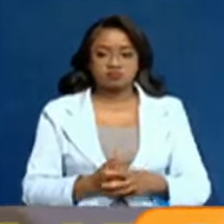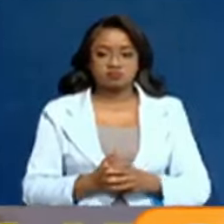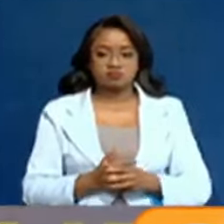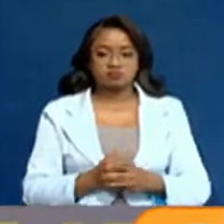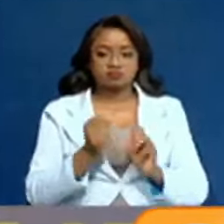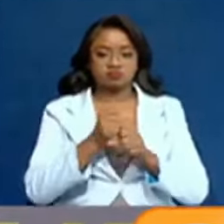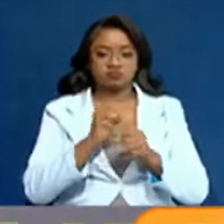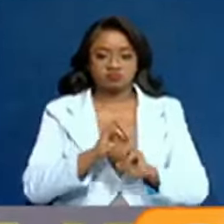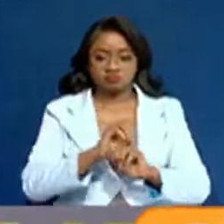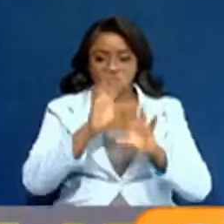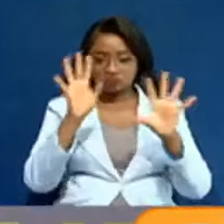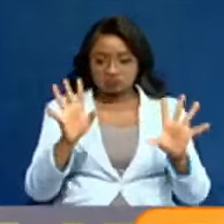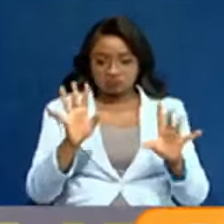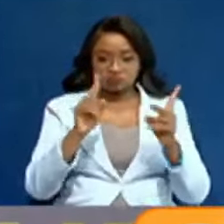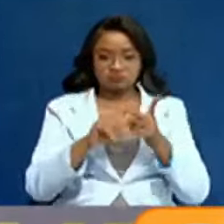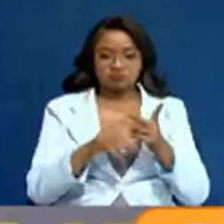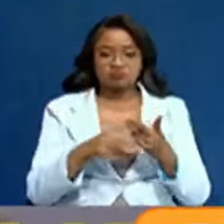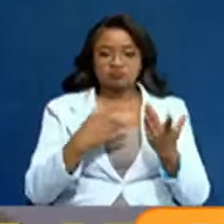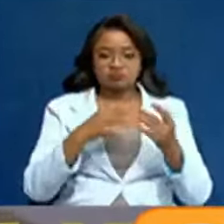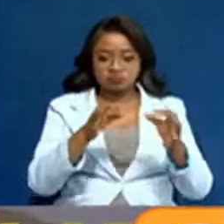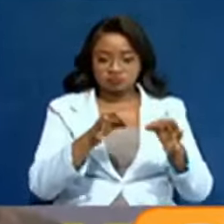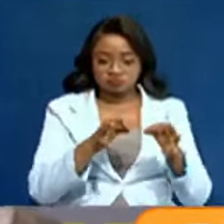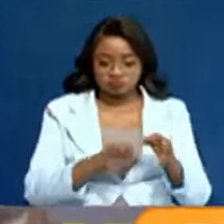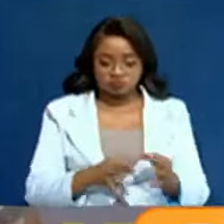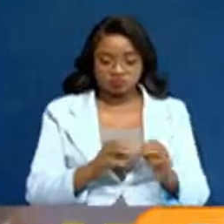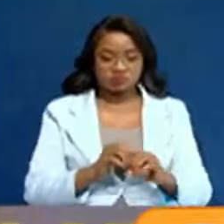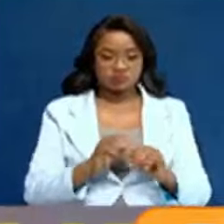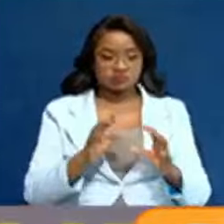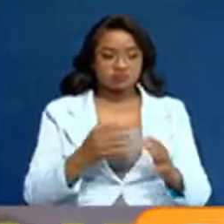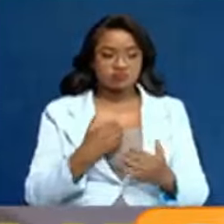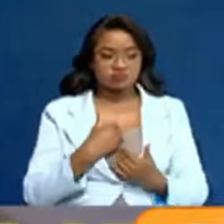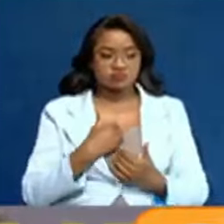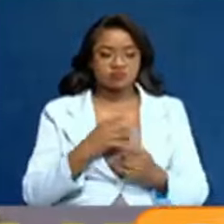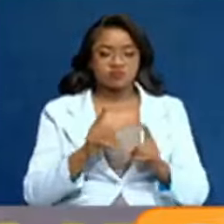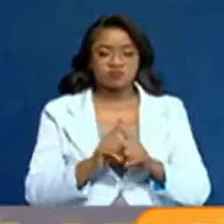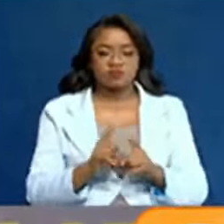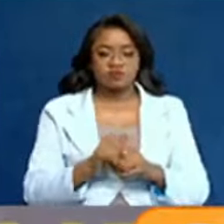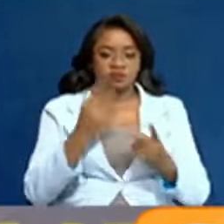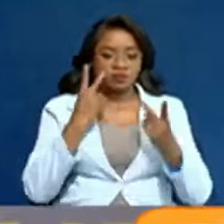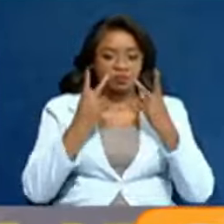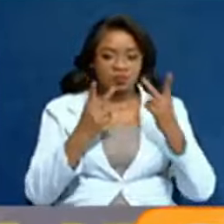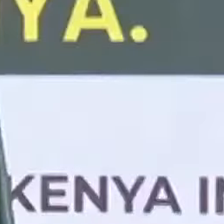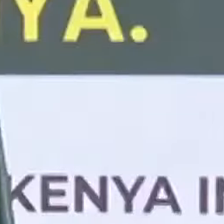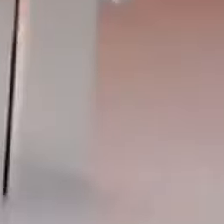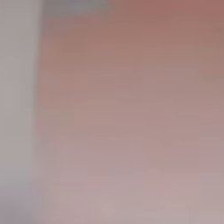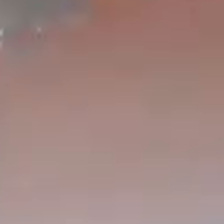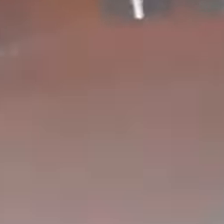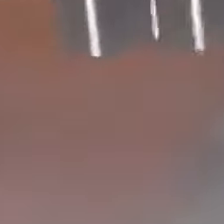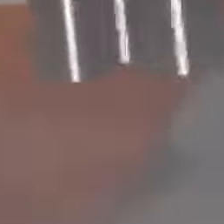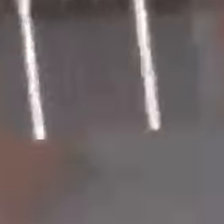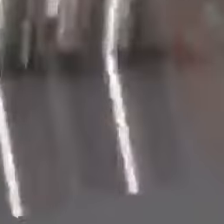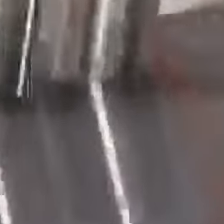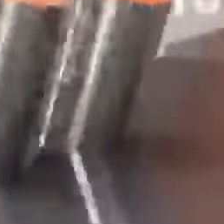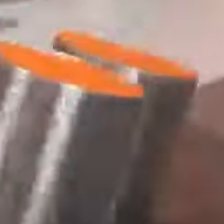transparency, in terms of greater accountability and visibility of all our procurement processes.